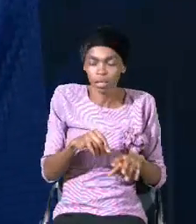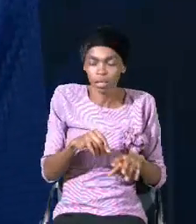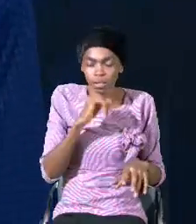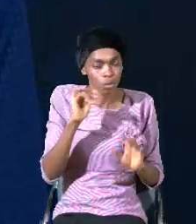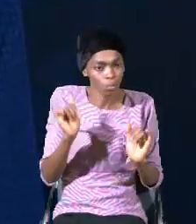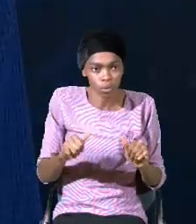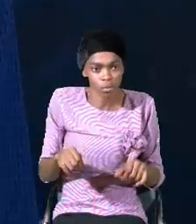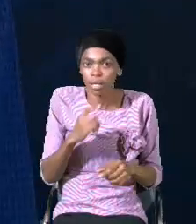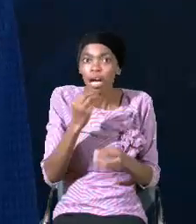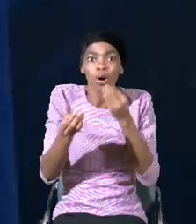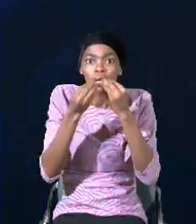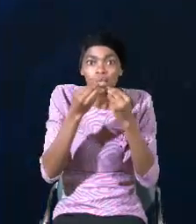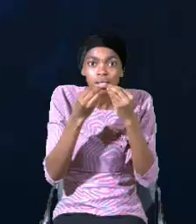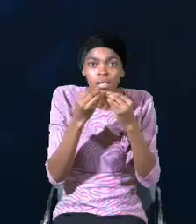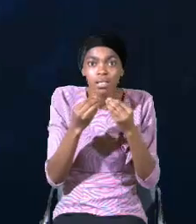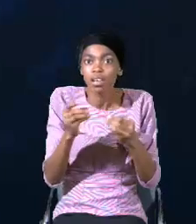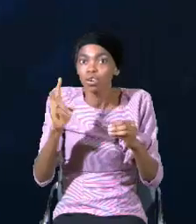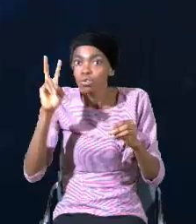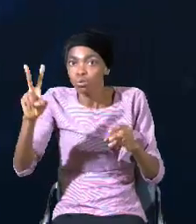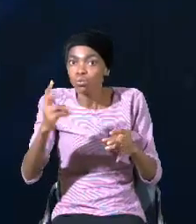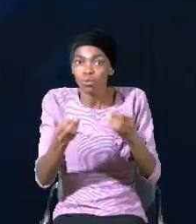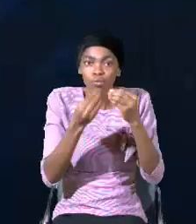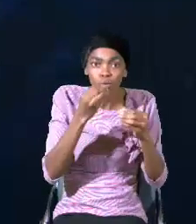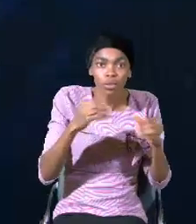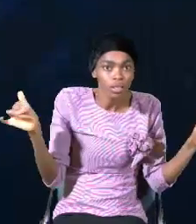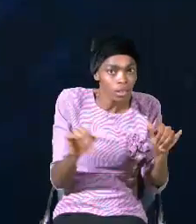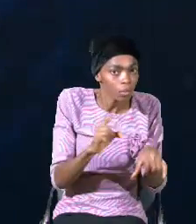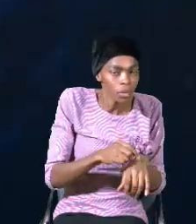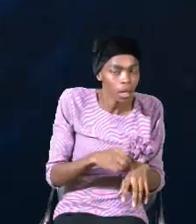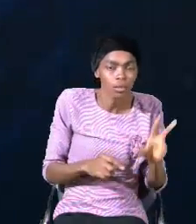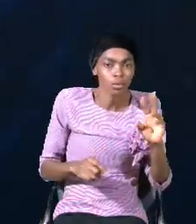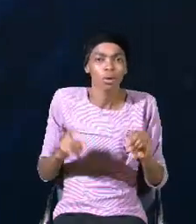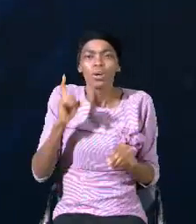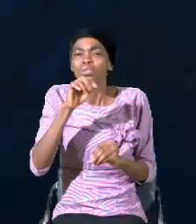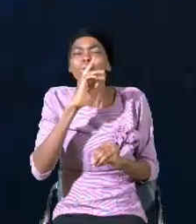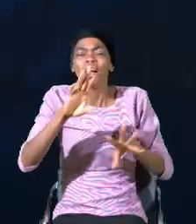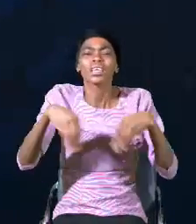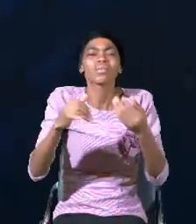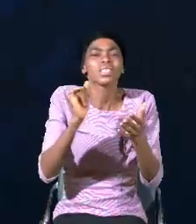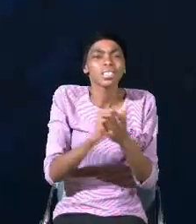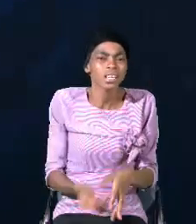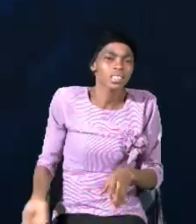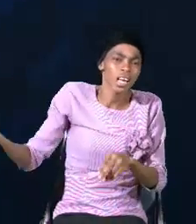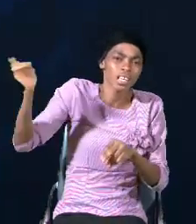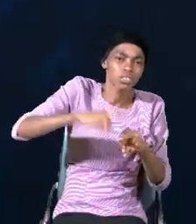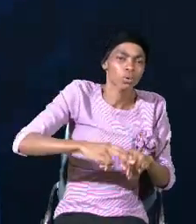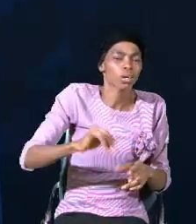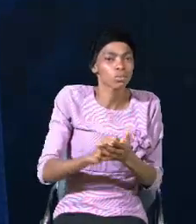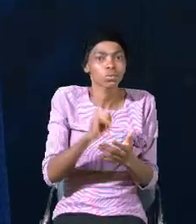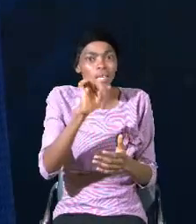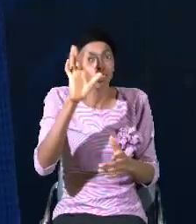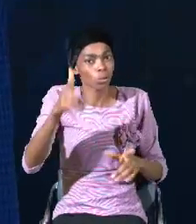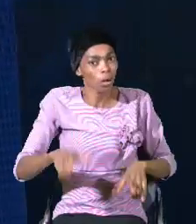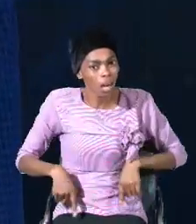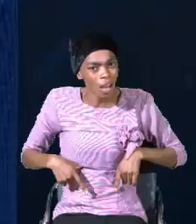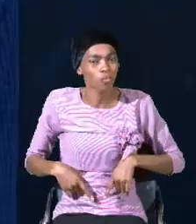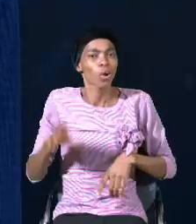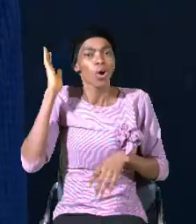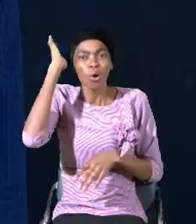two different meals at the same time. You're giving that extra so that your life will prosper